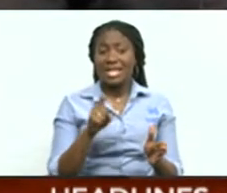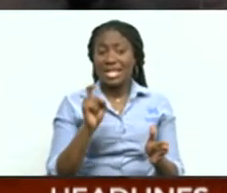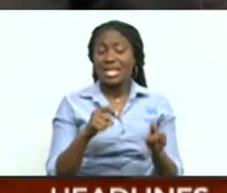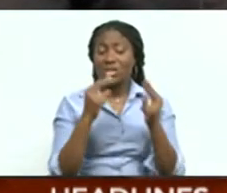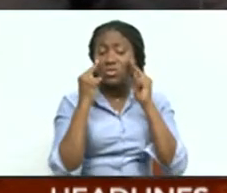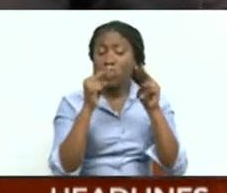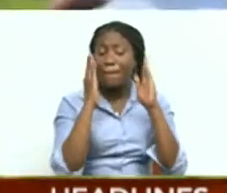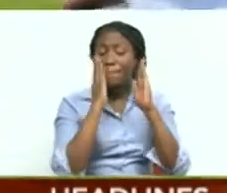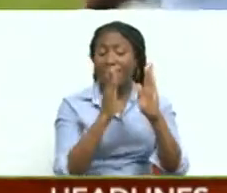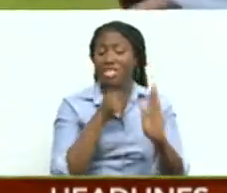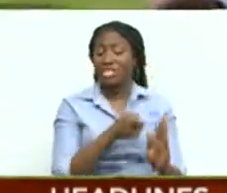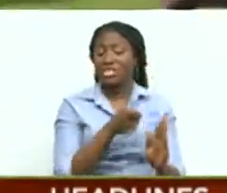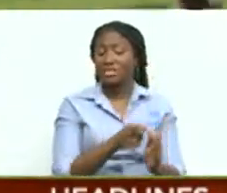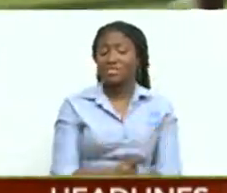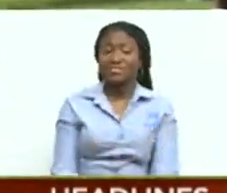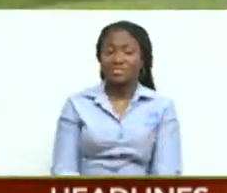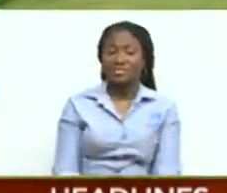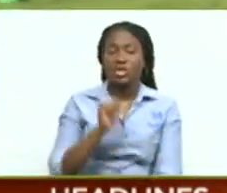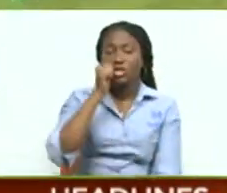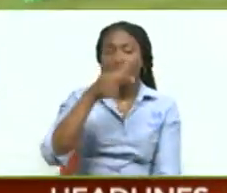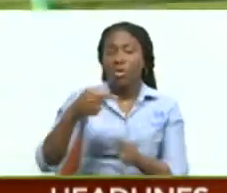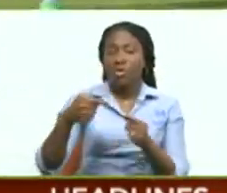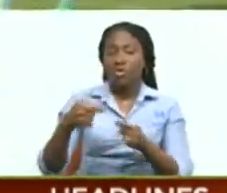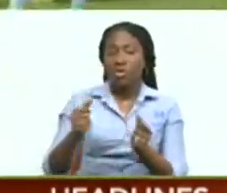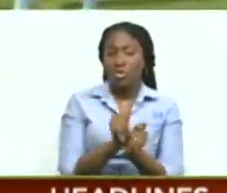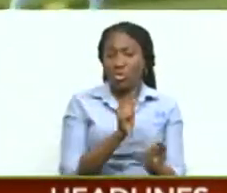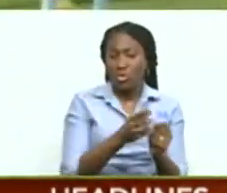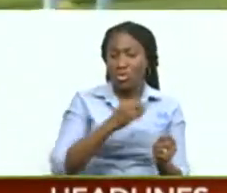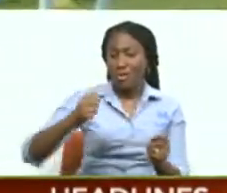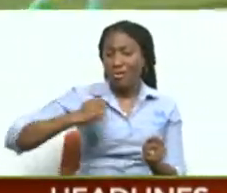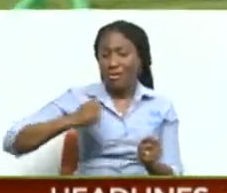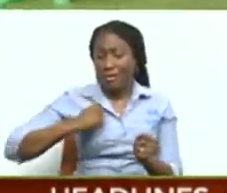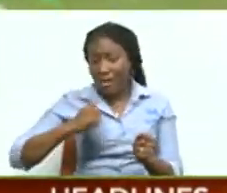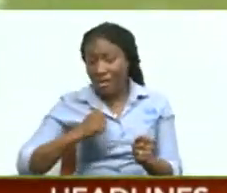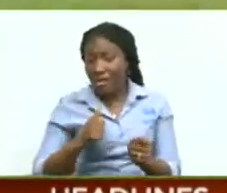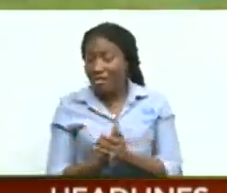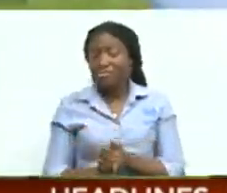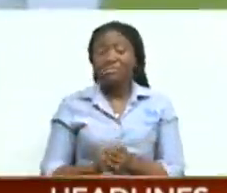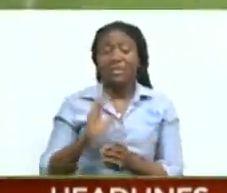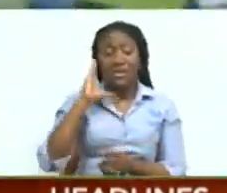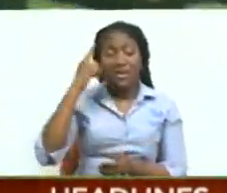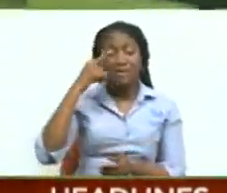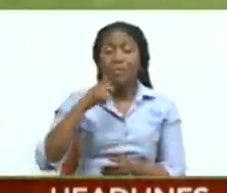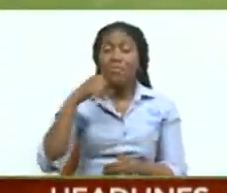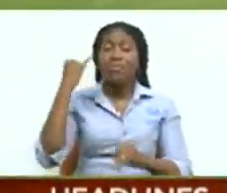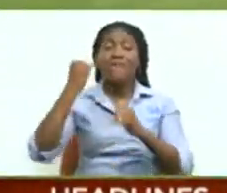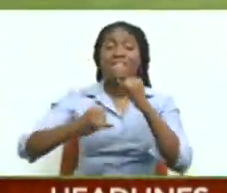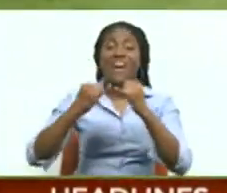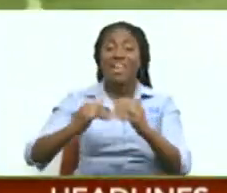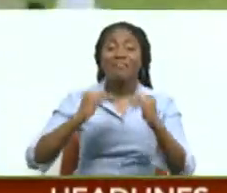special attention to. Tomorrow's match between the 50th and 90th ranked teams in the world for the final Group A place